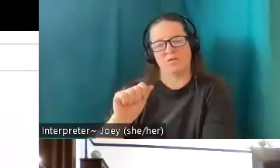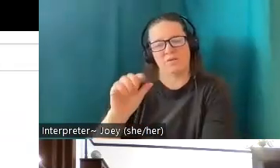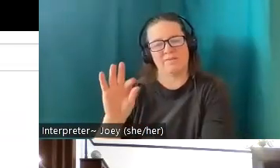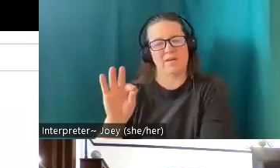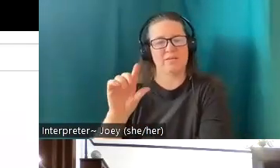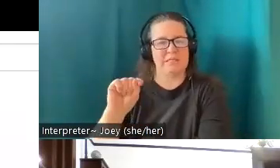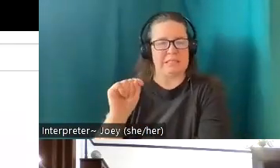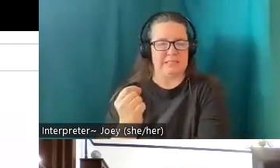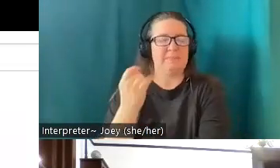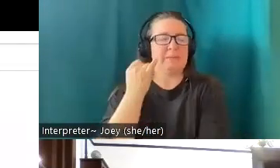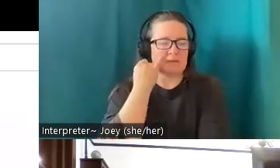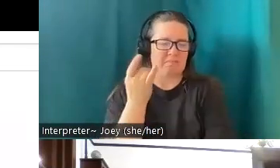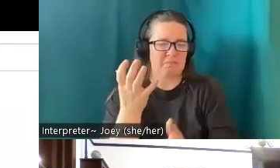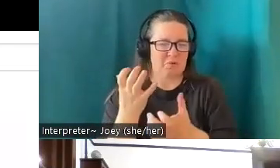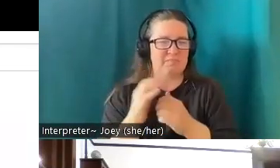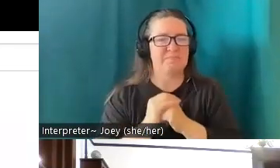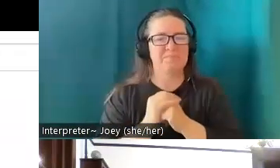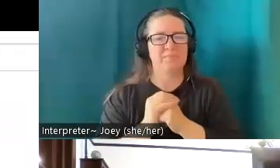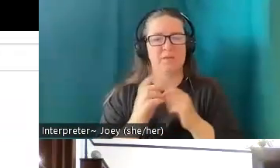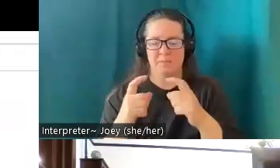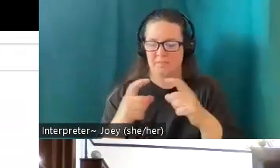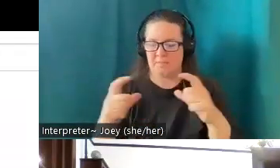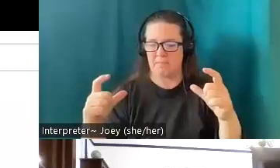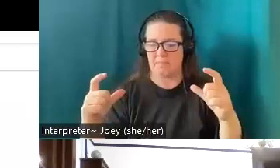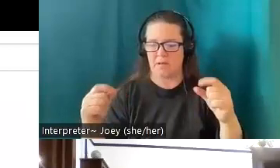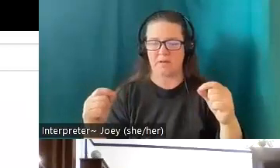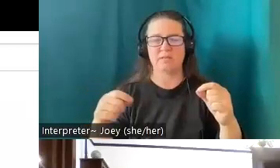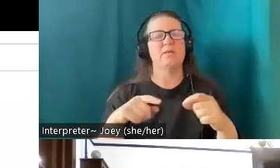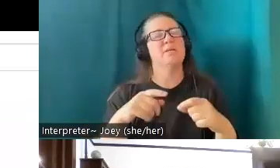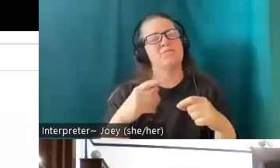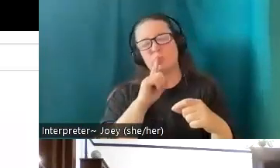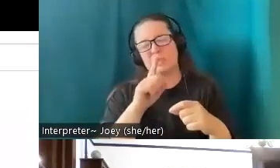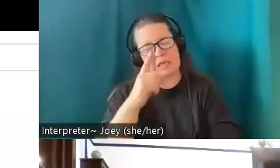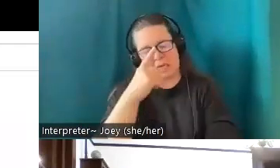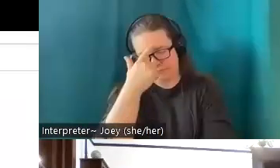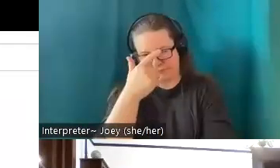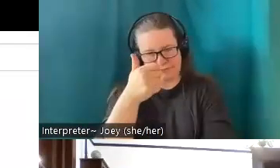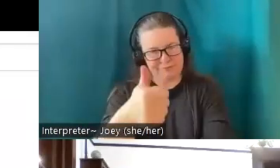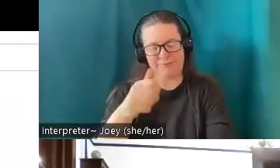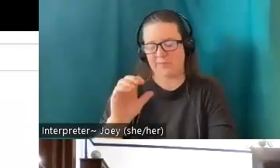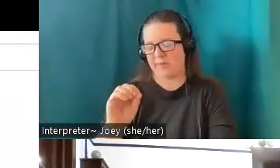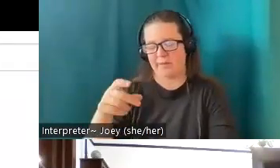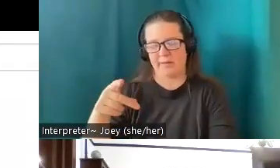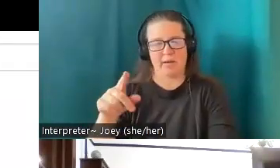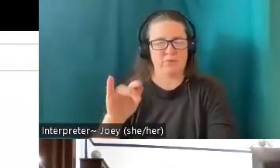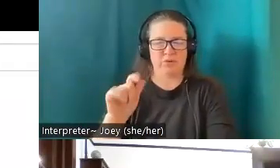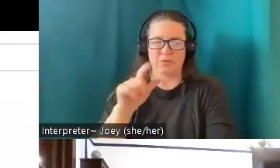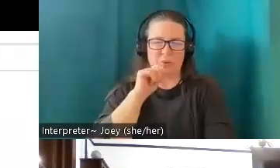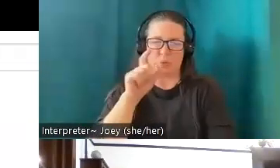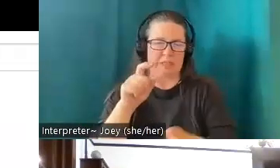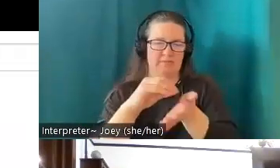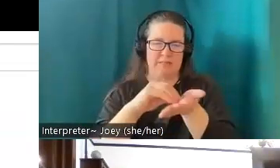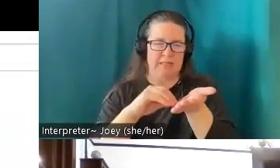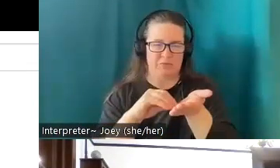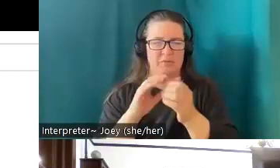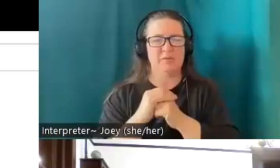here that allows you to describe how your organization meets the criteria is optional. We certainly don't expect everyone to use this, but it is here if you think